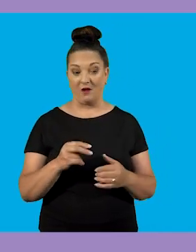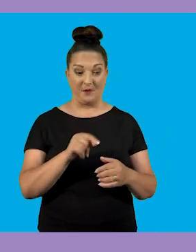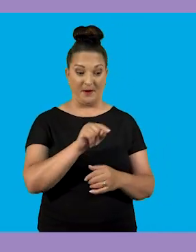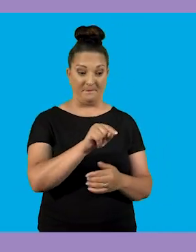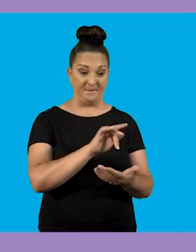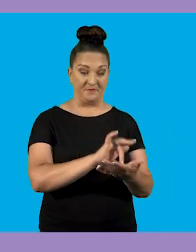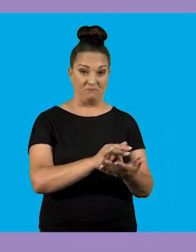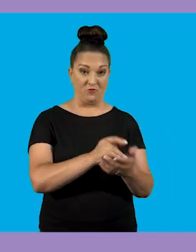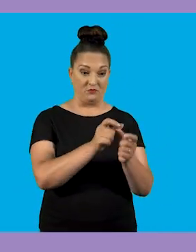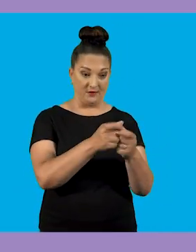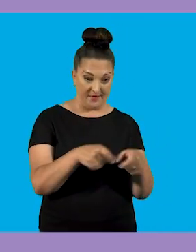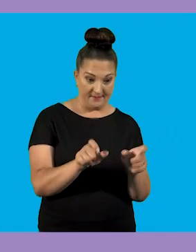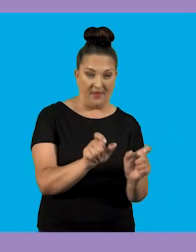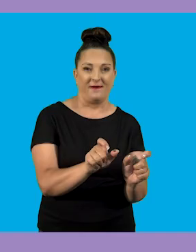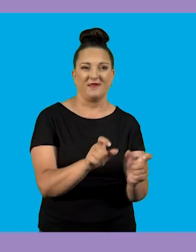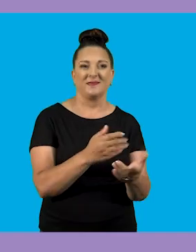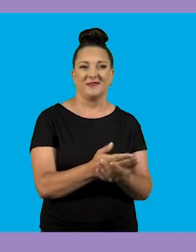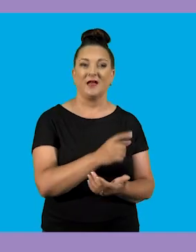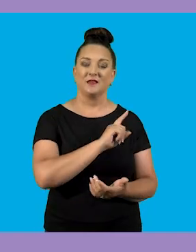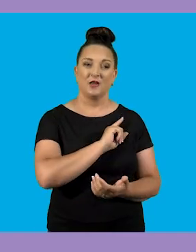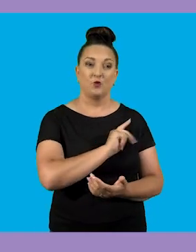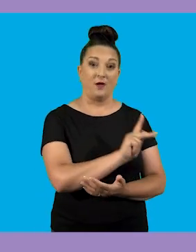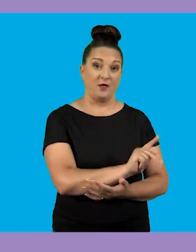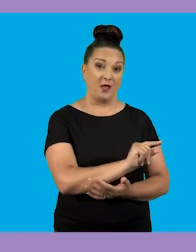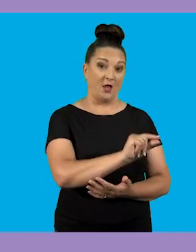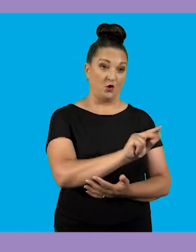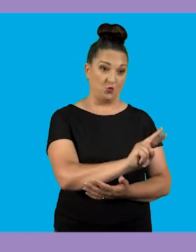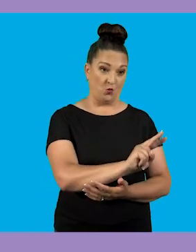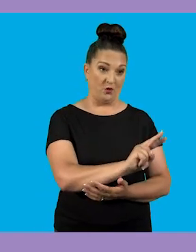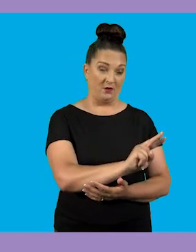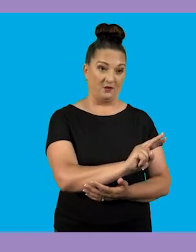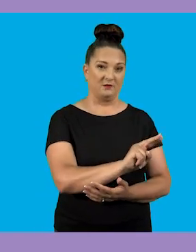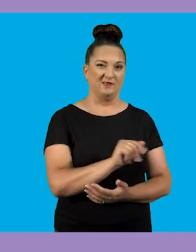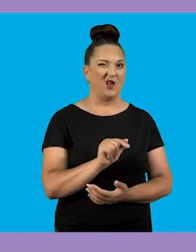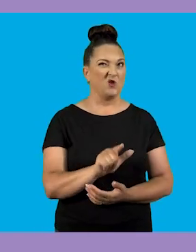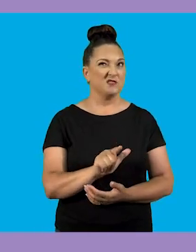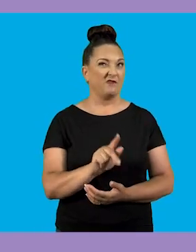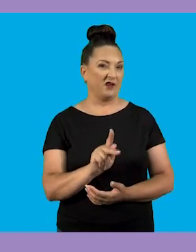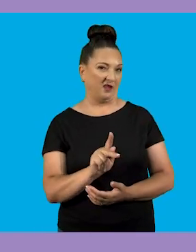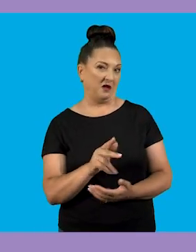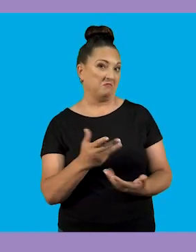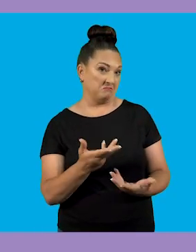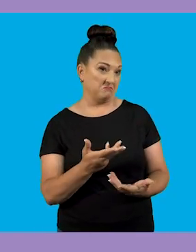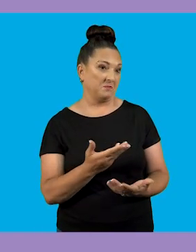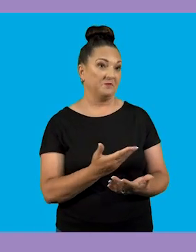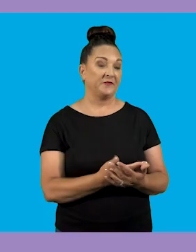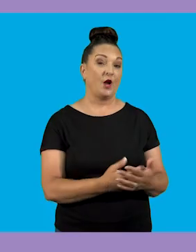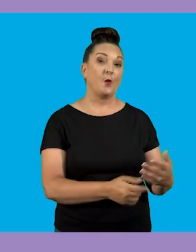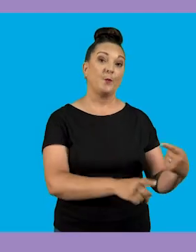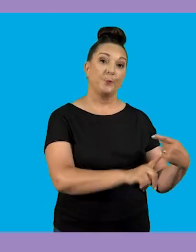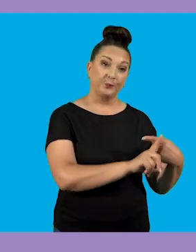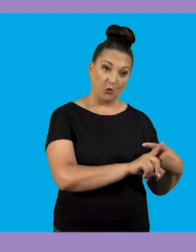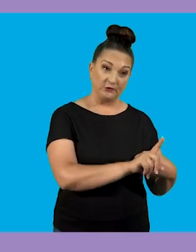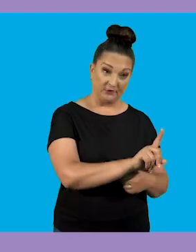now expanding that middle term. So we have k squared, and when I expand that 7k, that is going to be